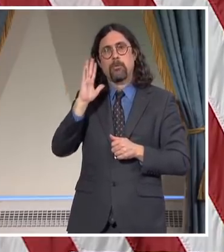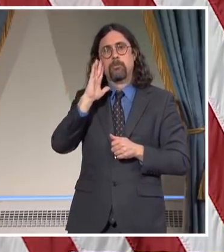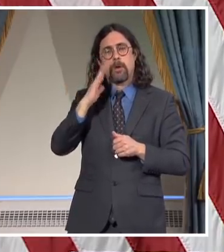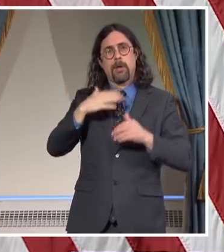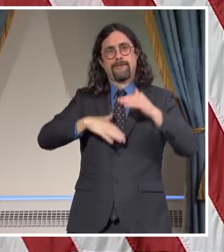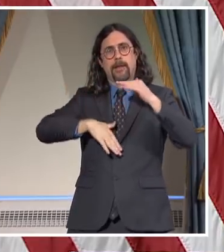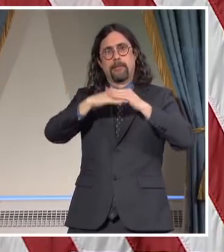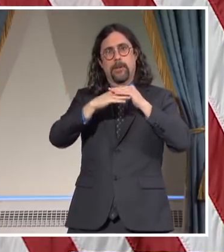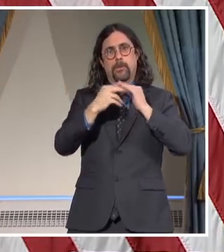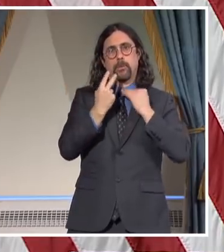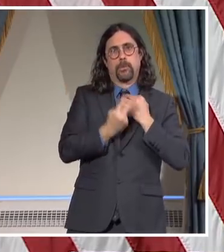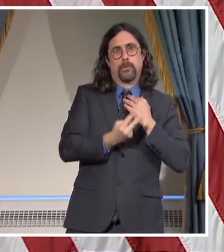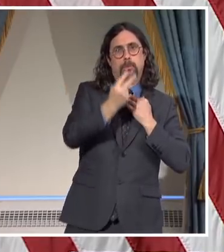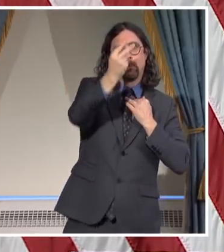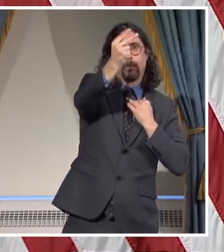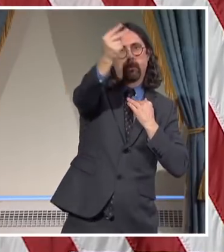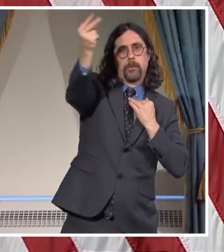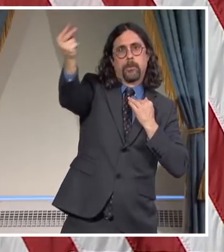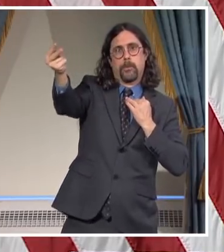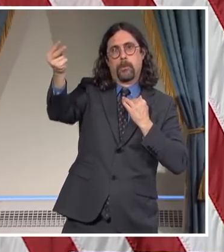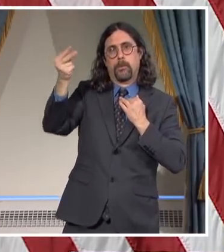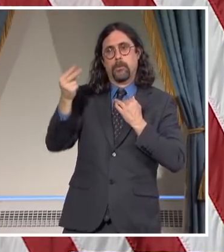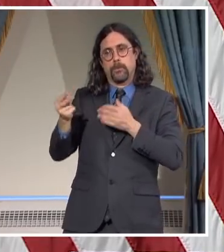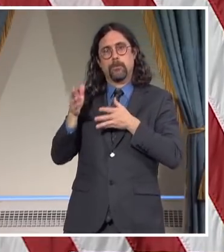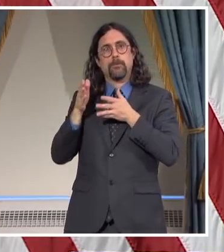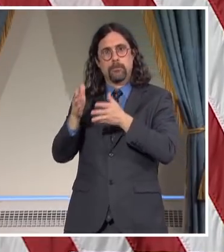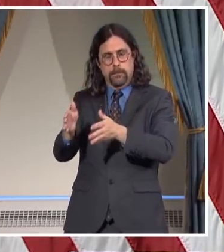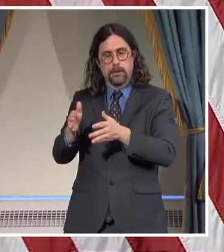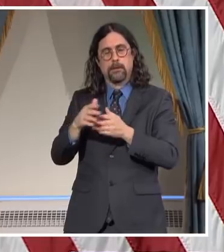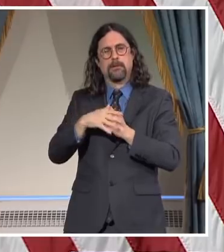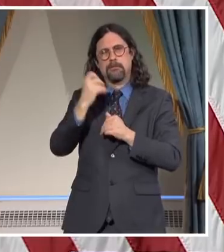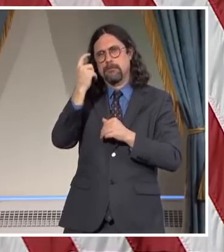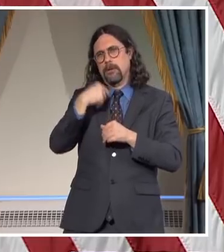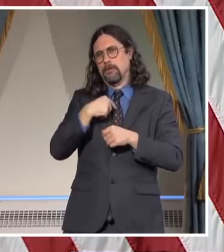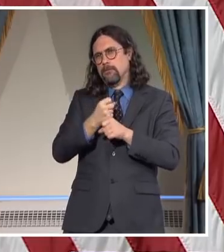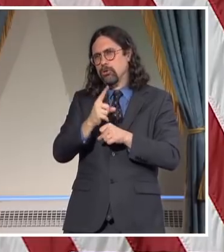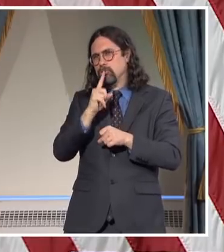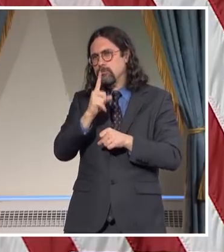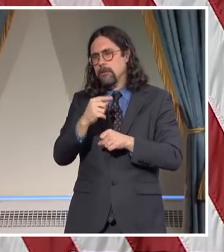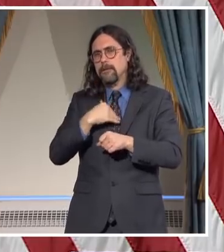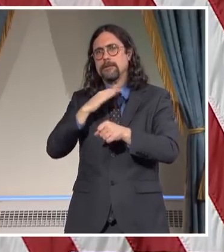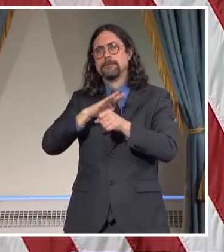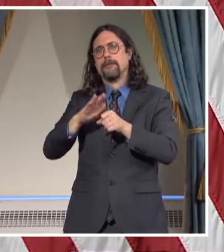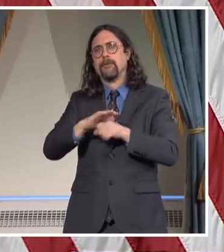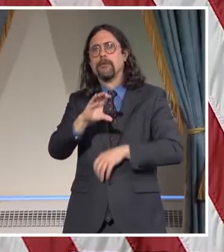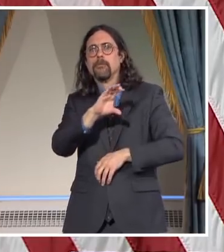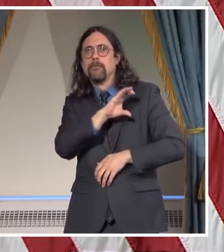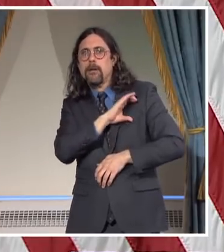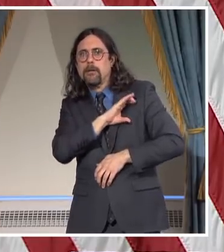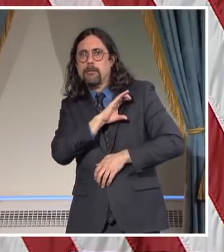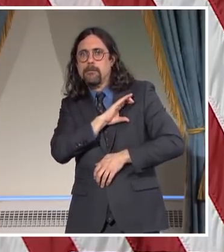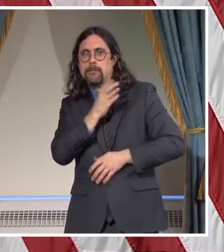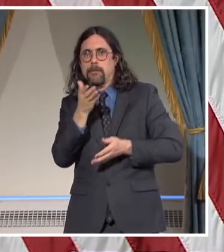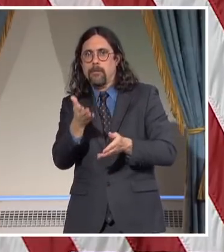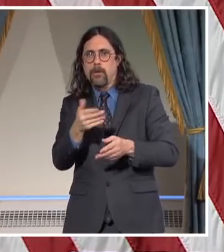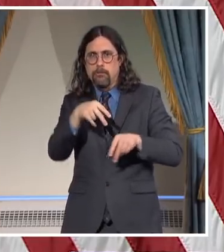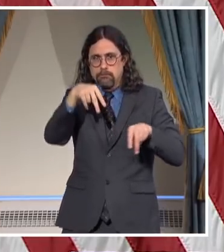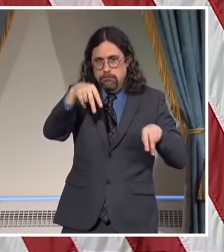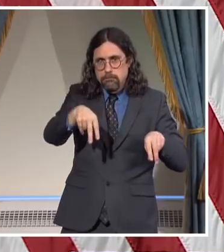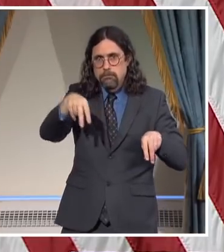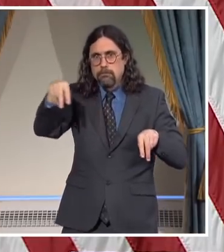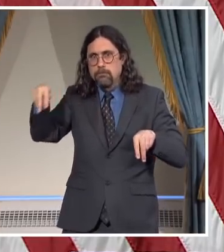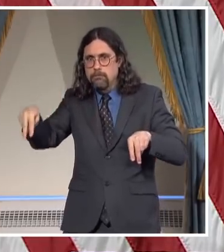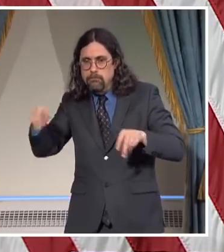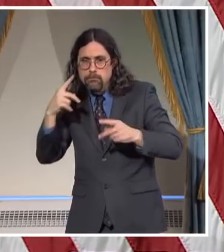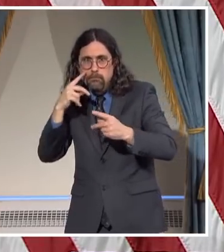I think, by the end of the evening. We're going to need 1 extra day to get them up and running because of some of the practical considerations, so those will be open on